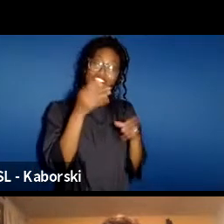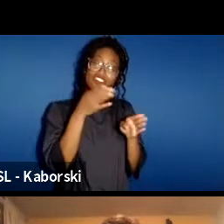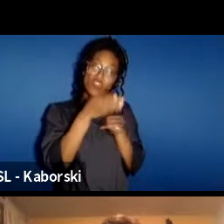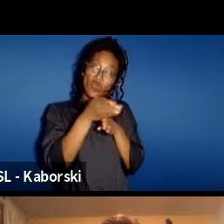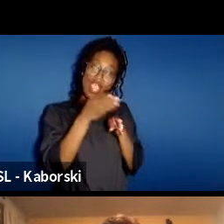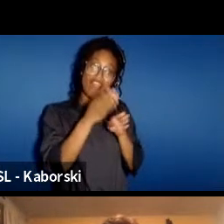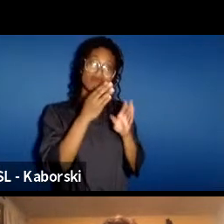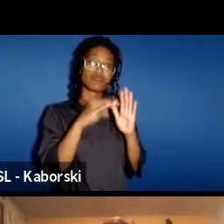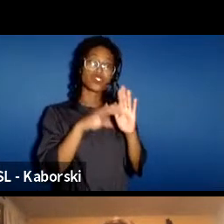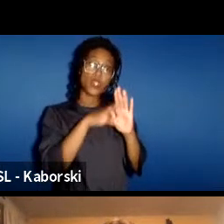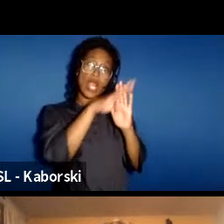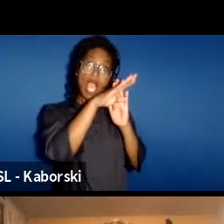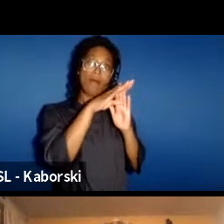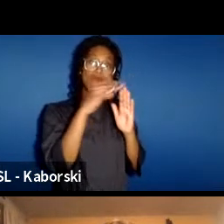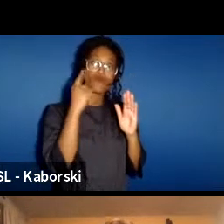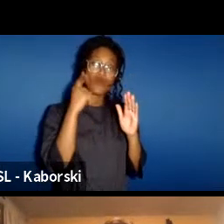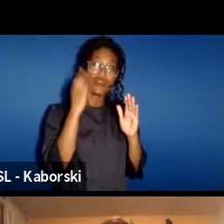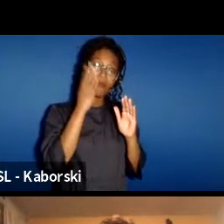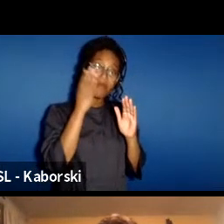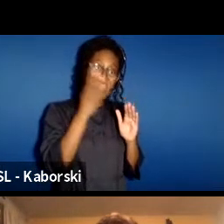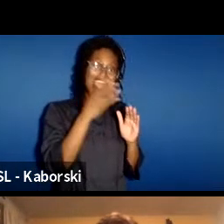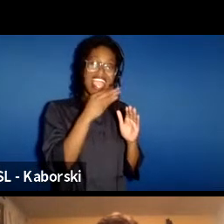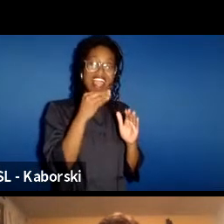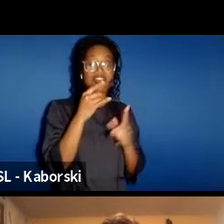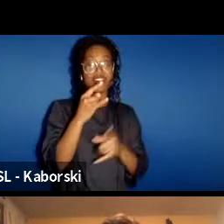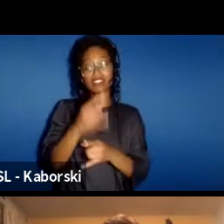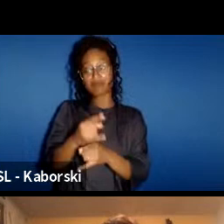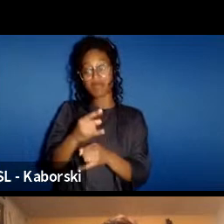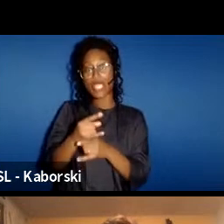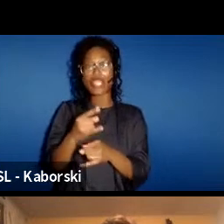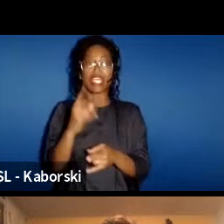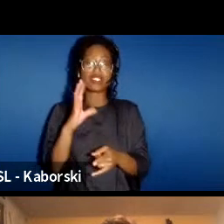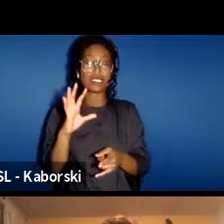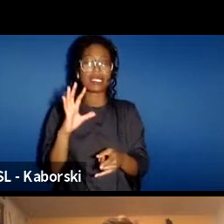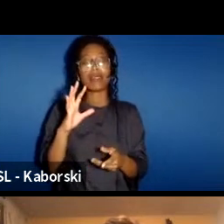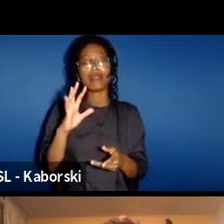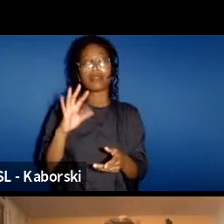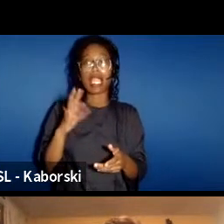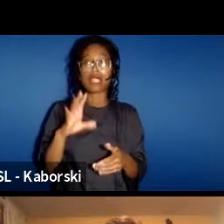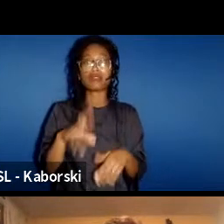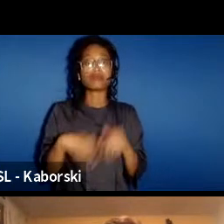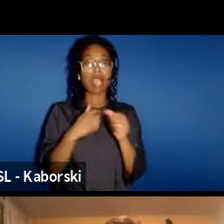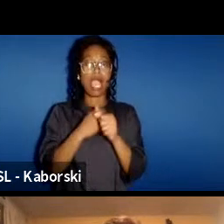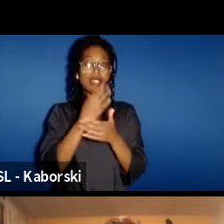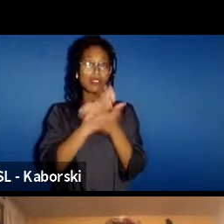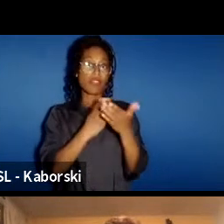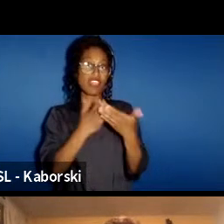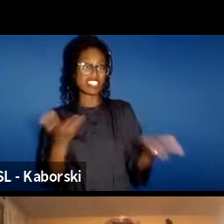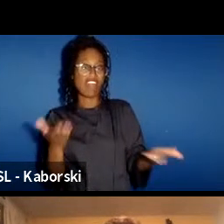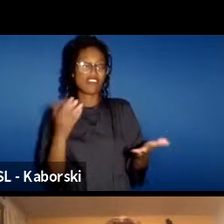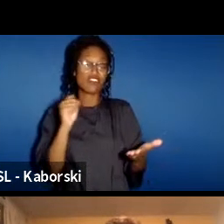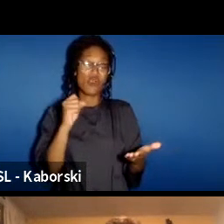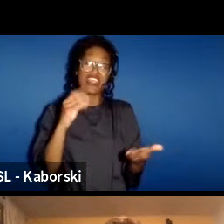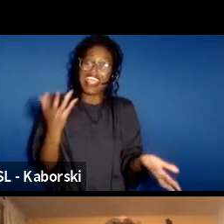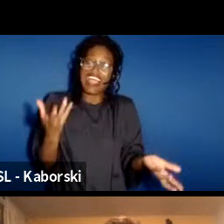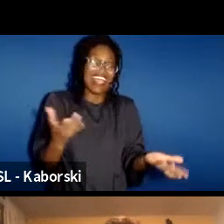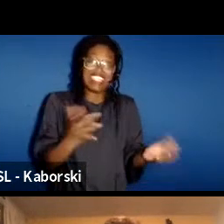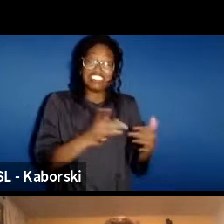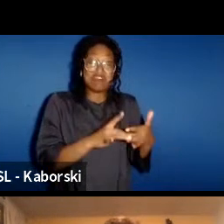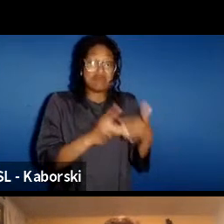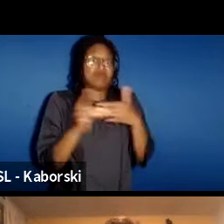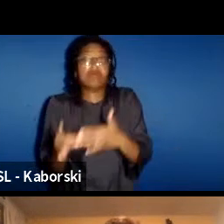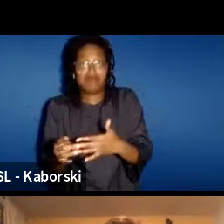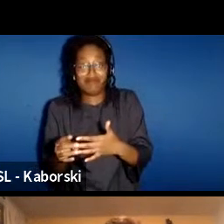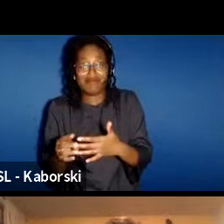going up in the beer, and the spirits and stuff like that was kind of tailing in behind some of that kind of stuff. So yeah, that's how I started. And so